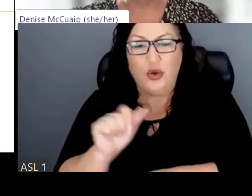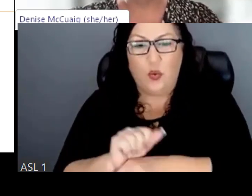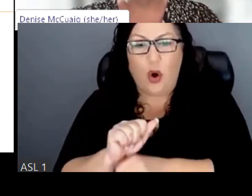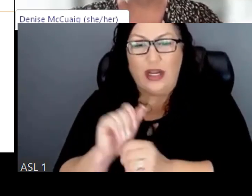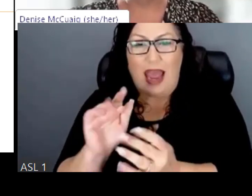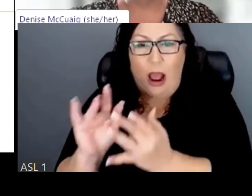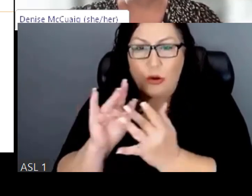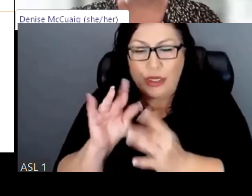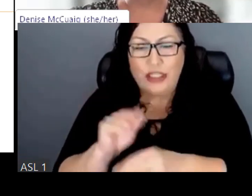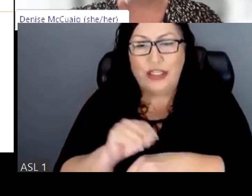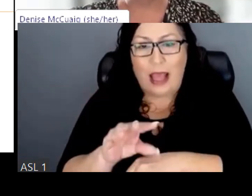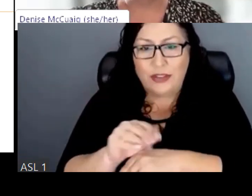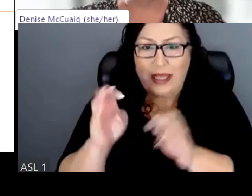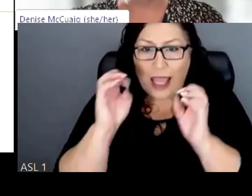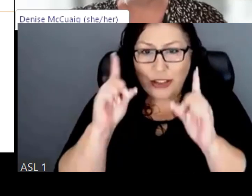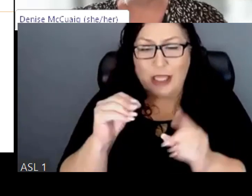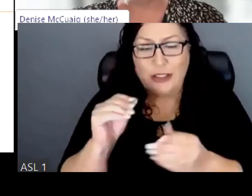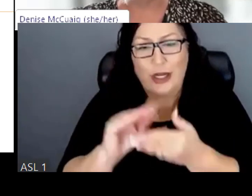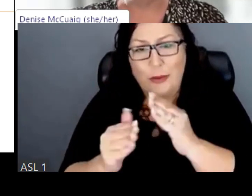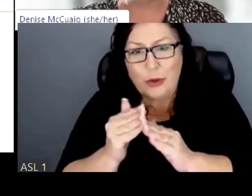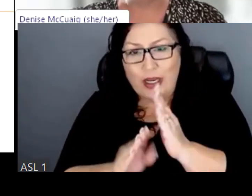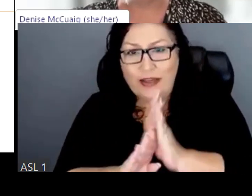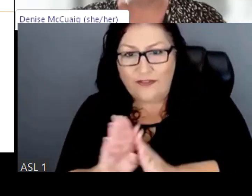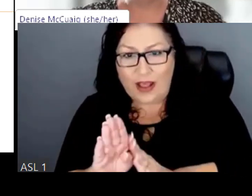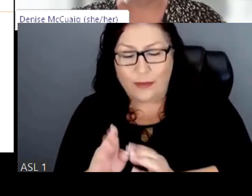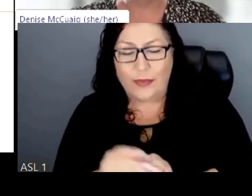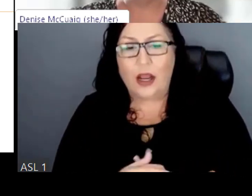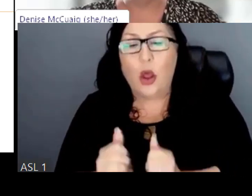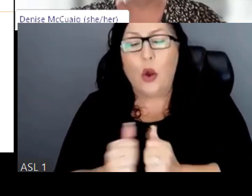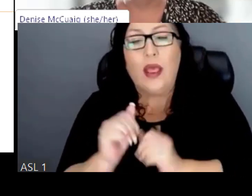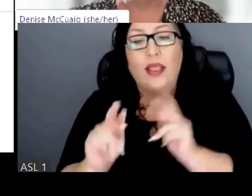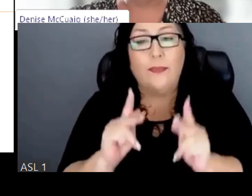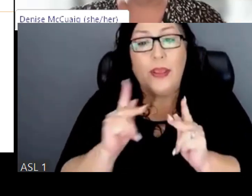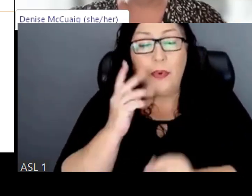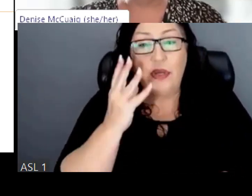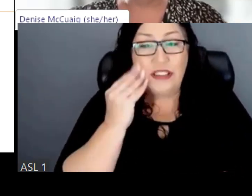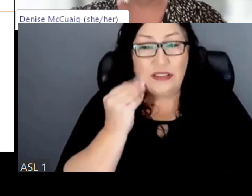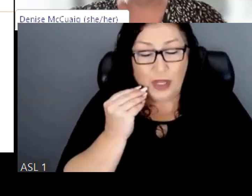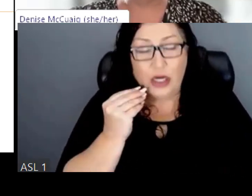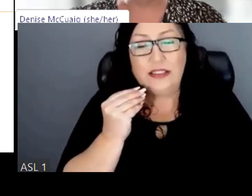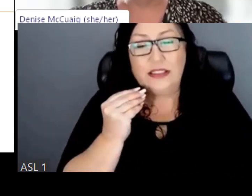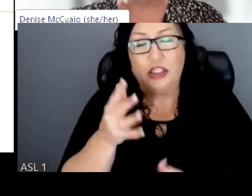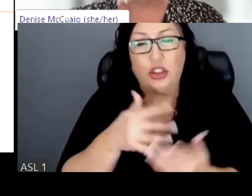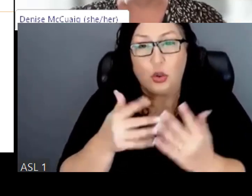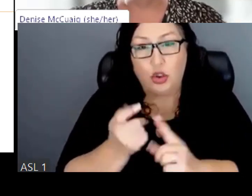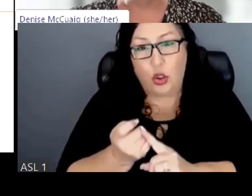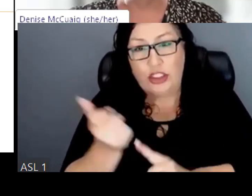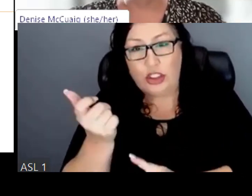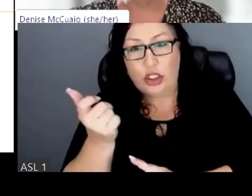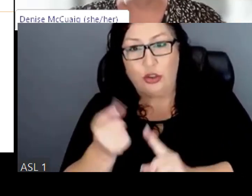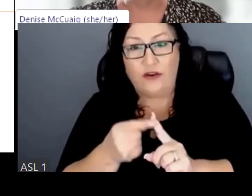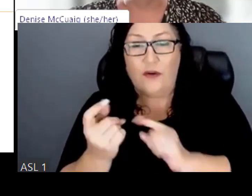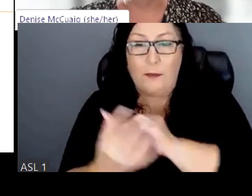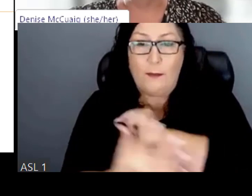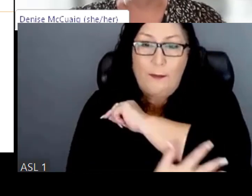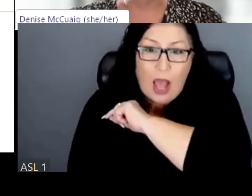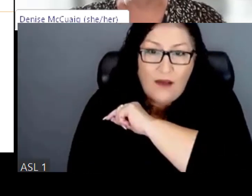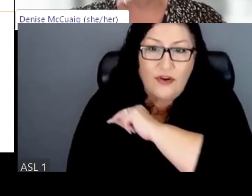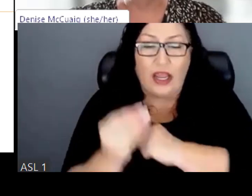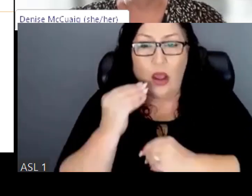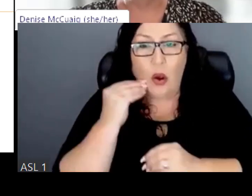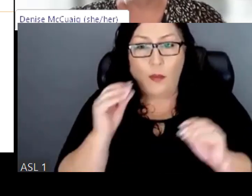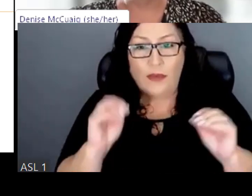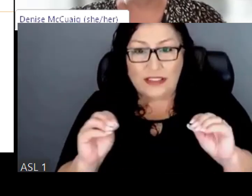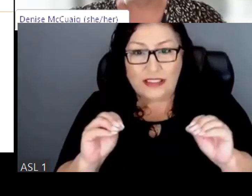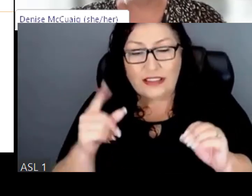in outreach, counseling, education, and community development with people experiencing social exclusion from